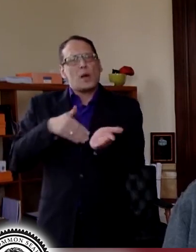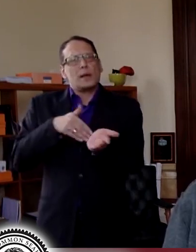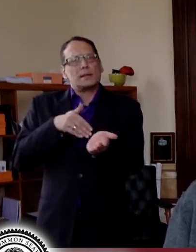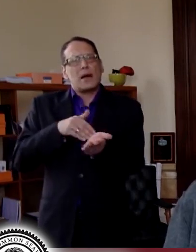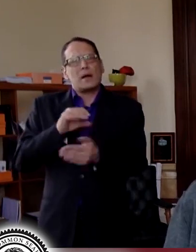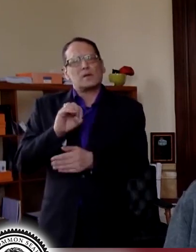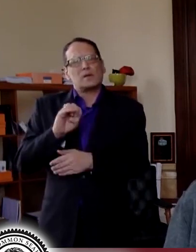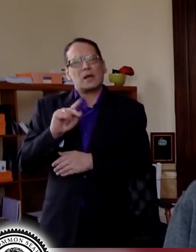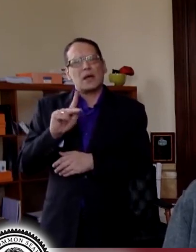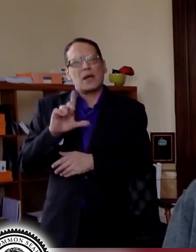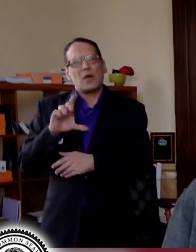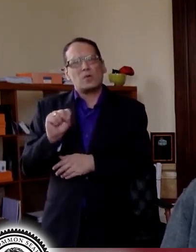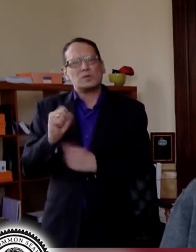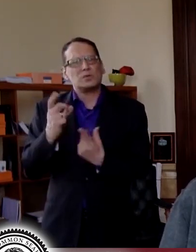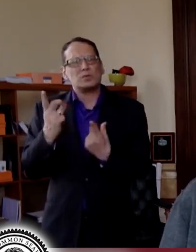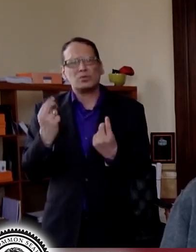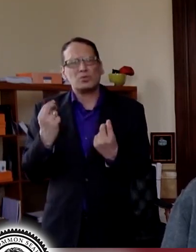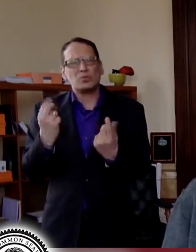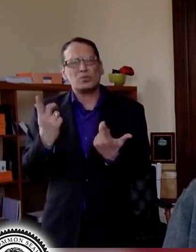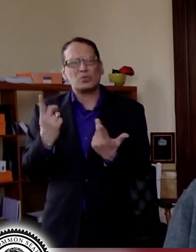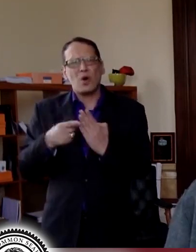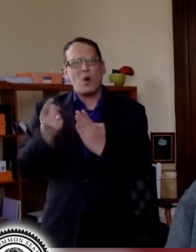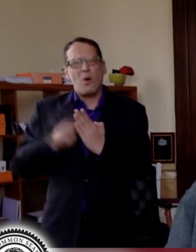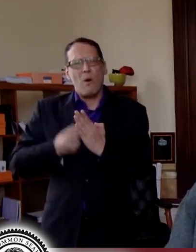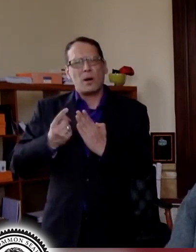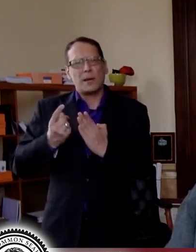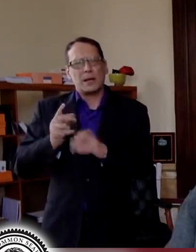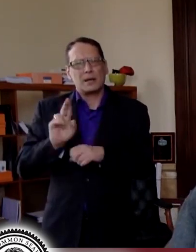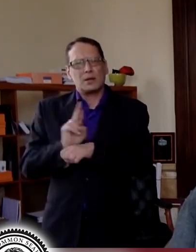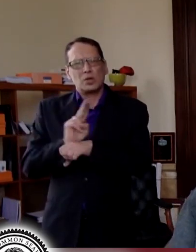was to automate that. He uses a